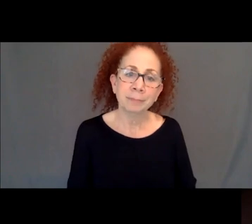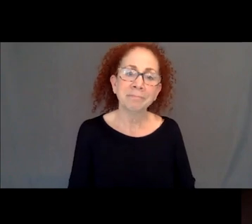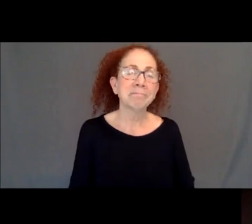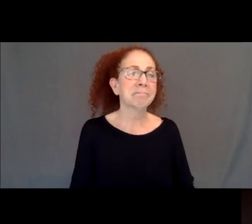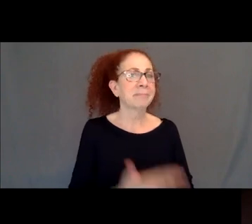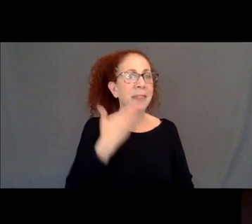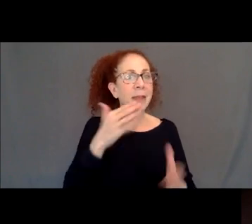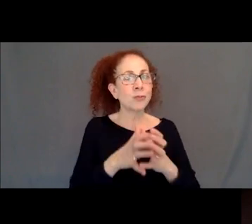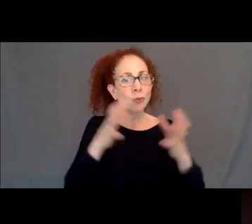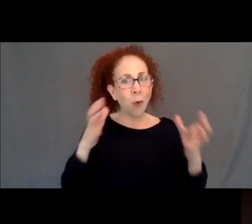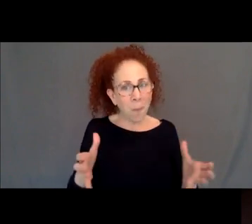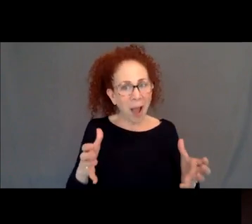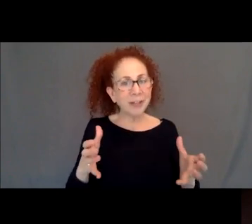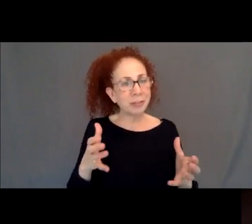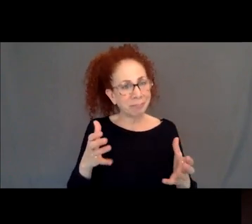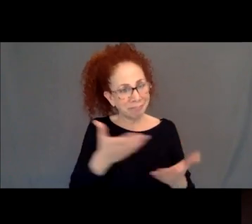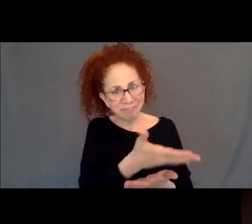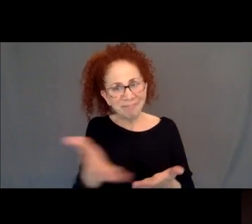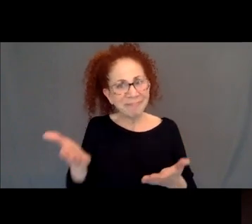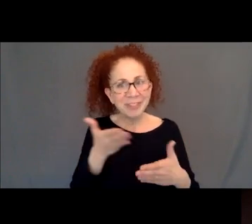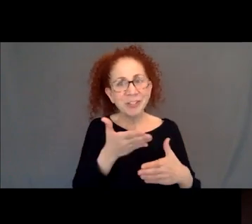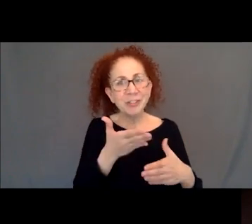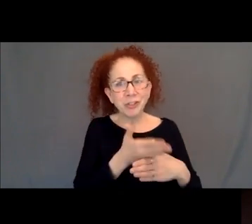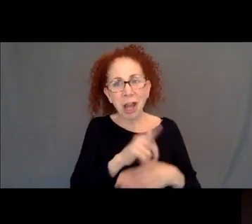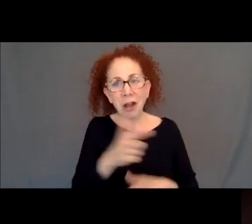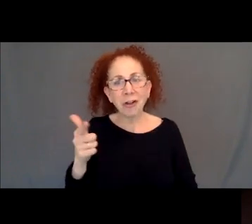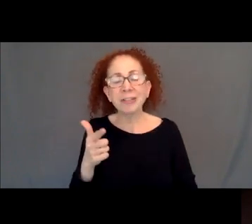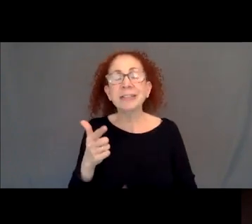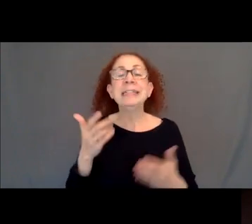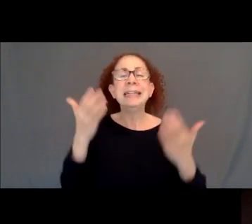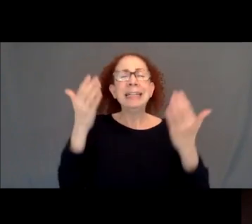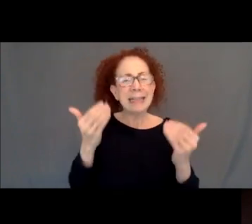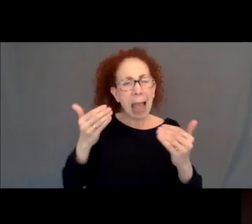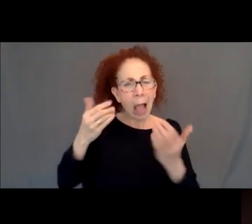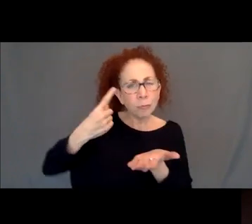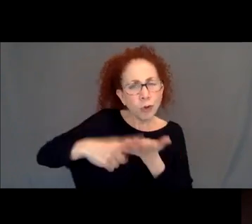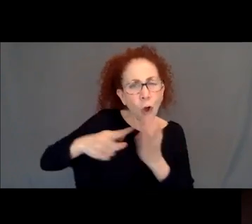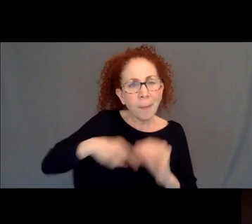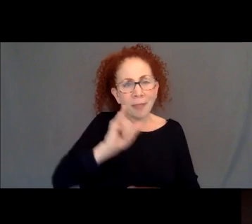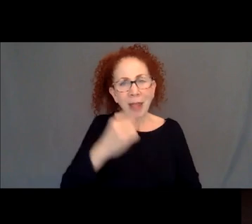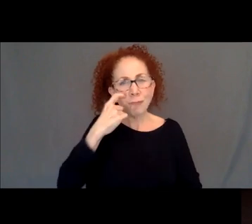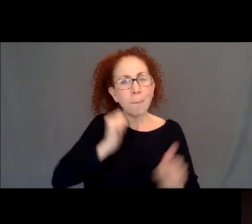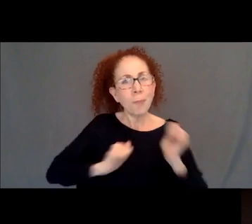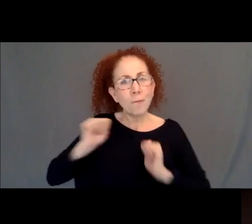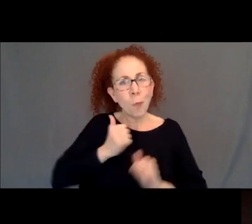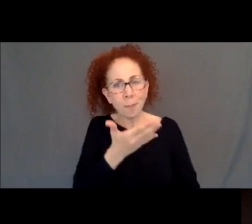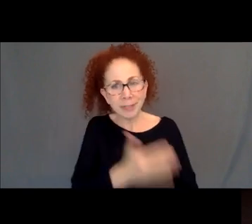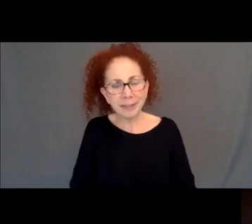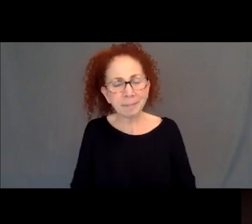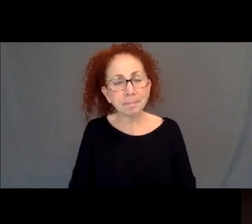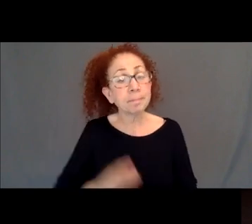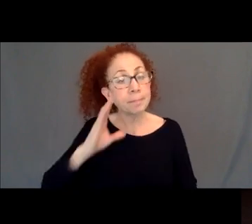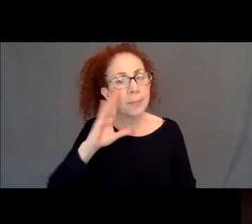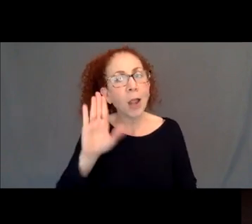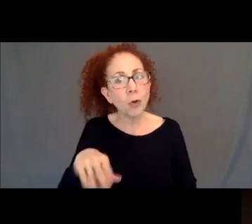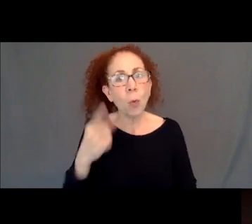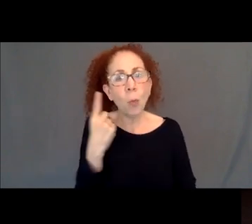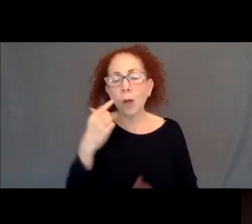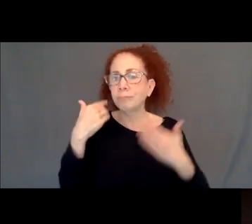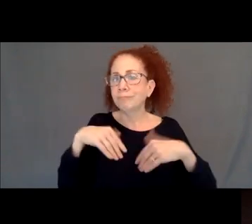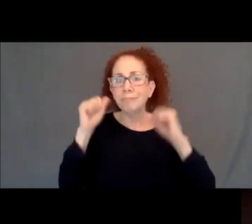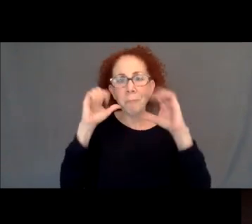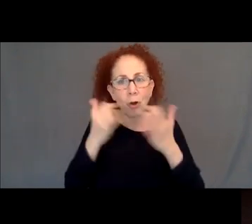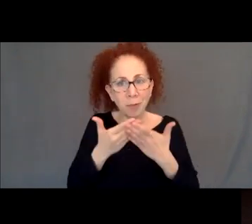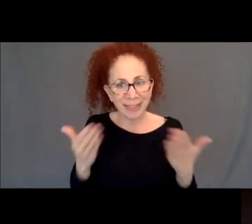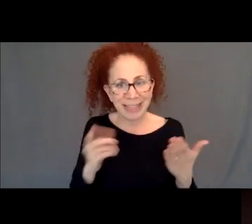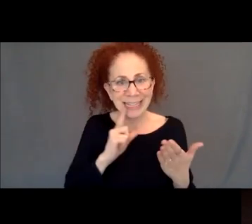Great. Thanks so much for sharing that, everyone. I wanted to turn us a little bit to that performance that we just saw. And I know that one of the really remarkable